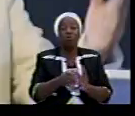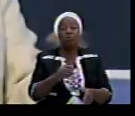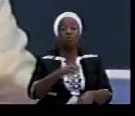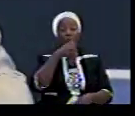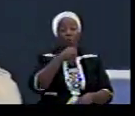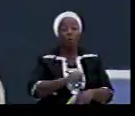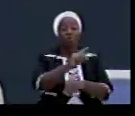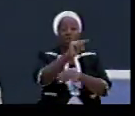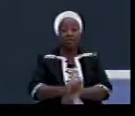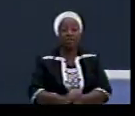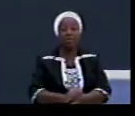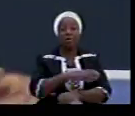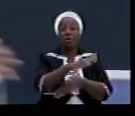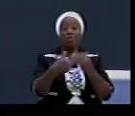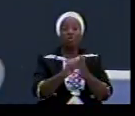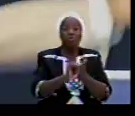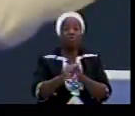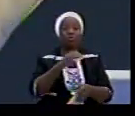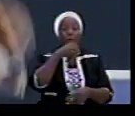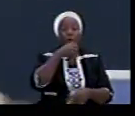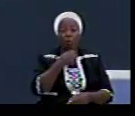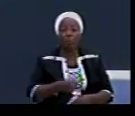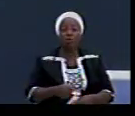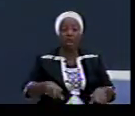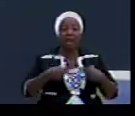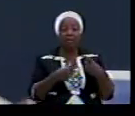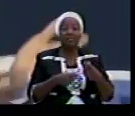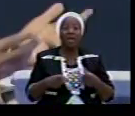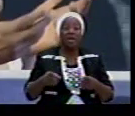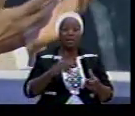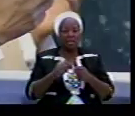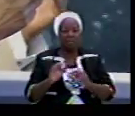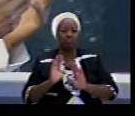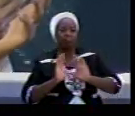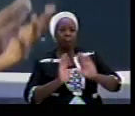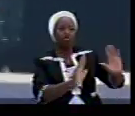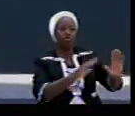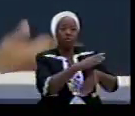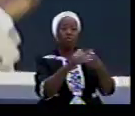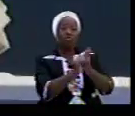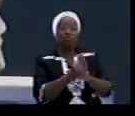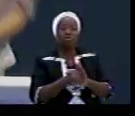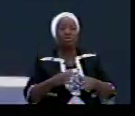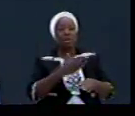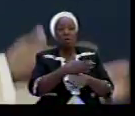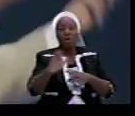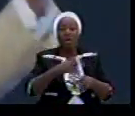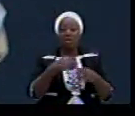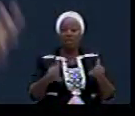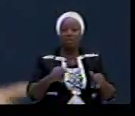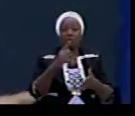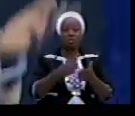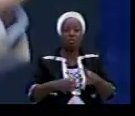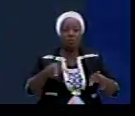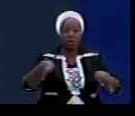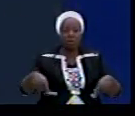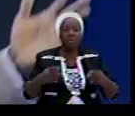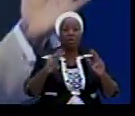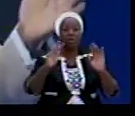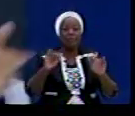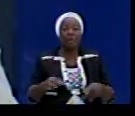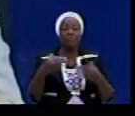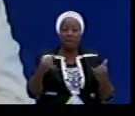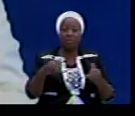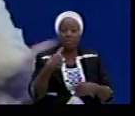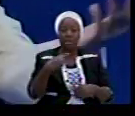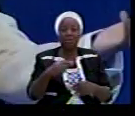the old dogma, they pushed all that aside. And what Philip now spoke concerning